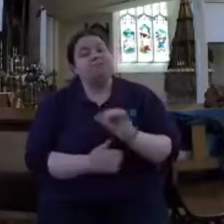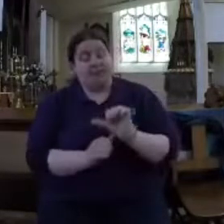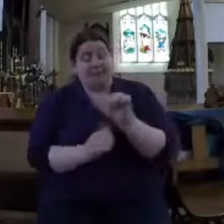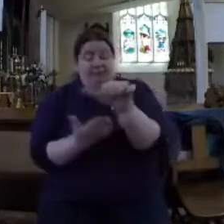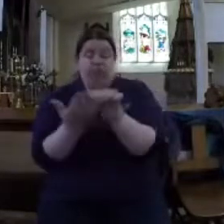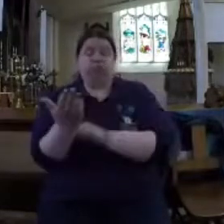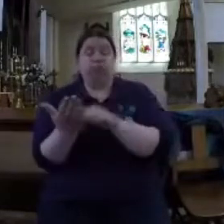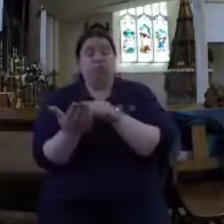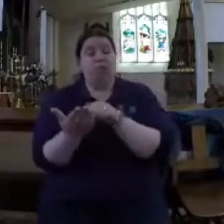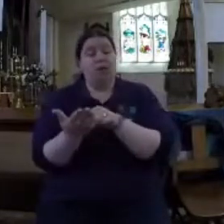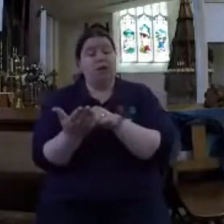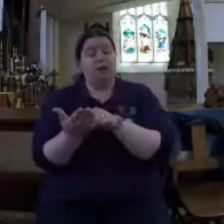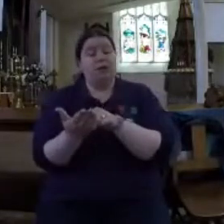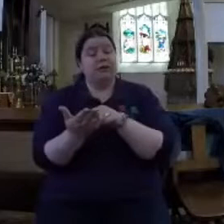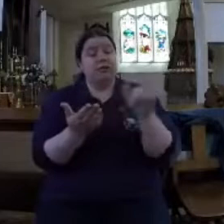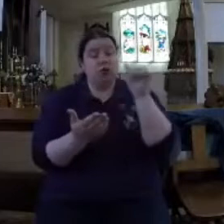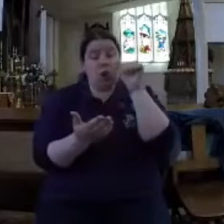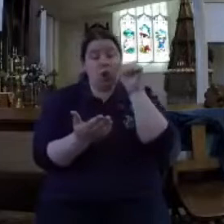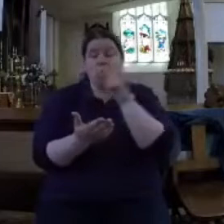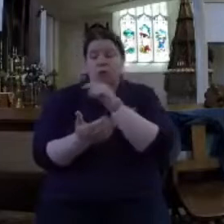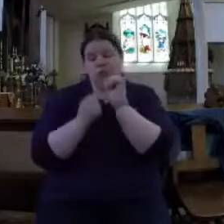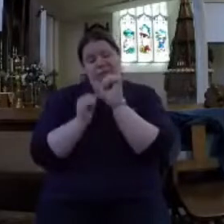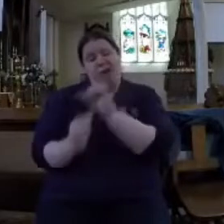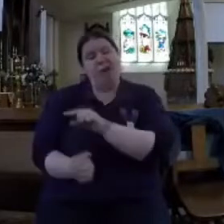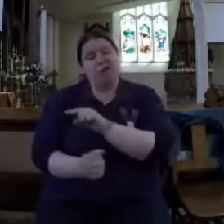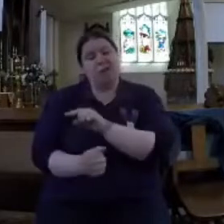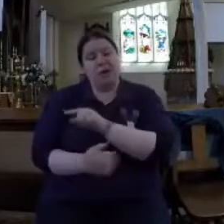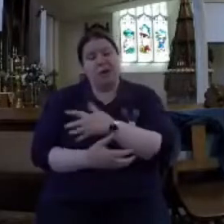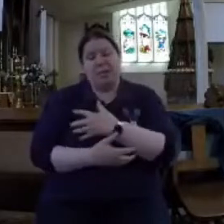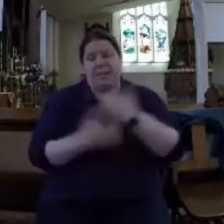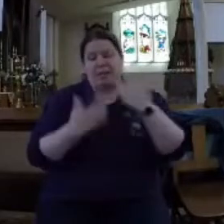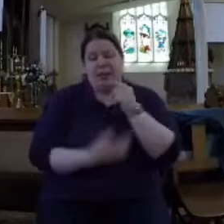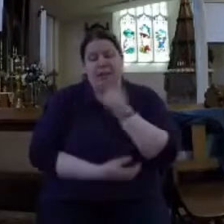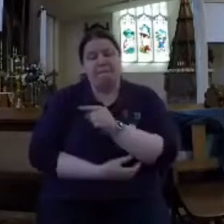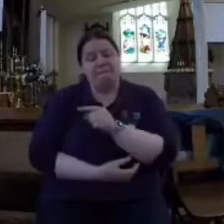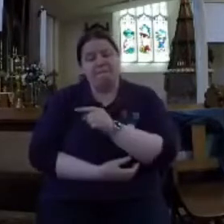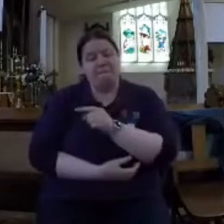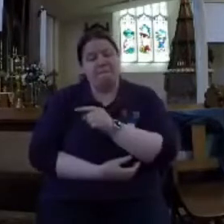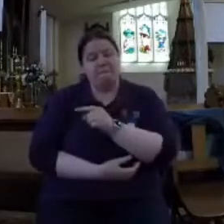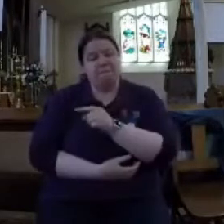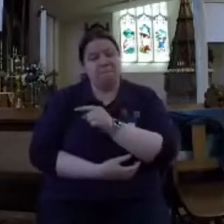it tells us that his brothers, knowing that Joseph was the preferred son, hated him and could